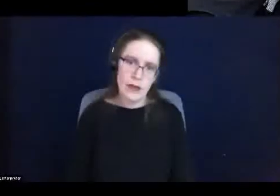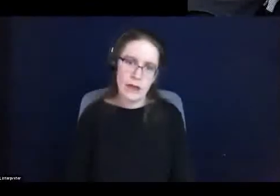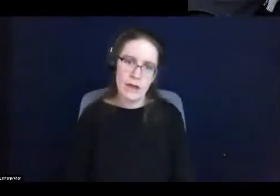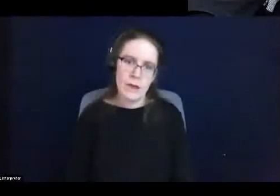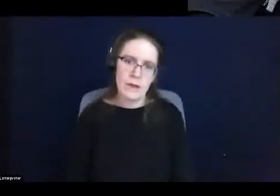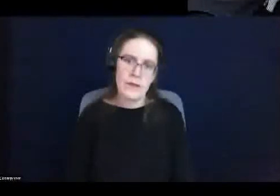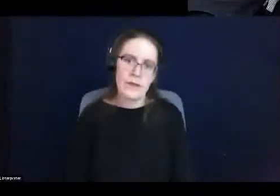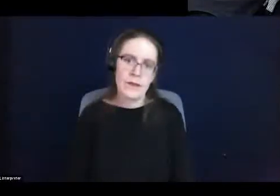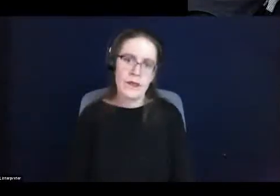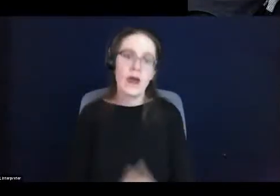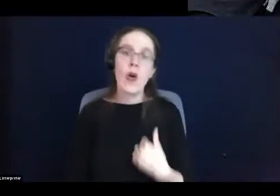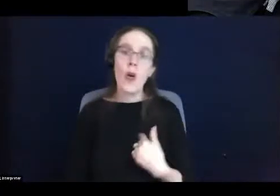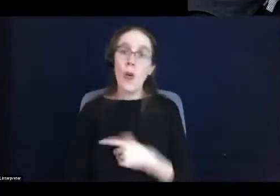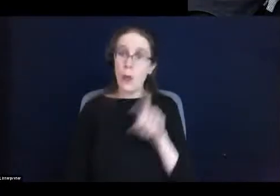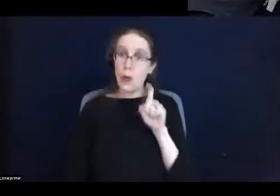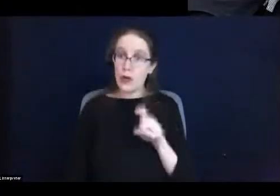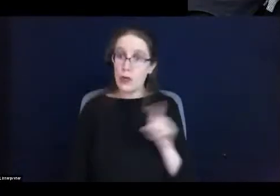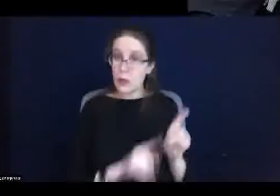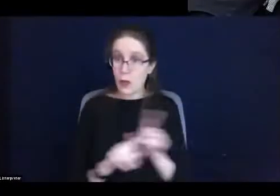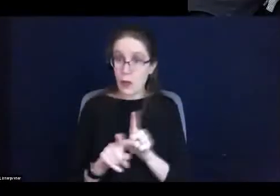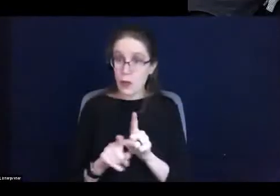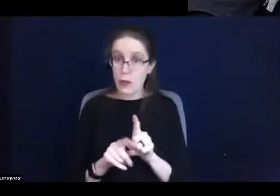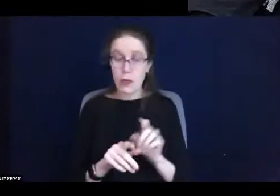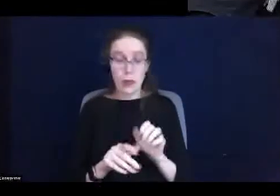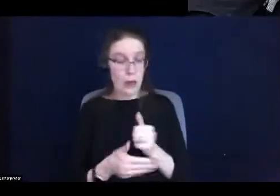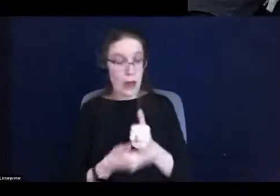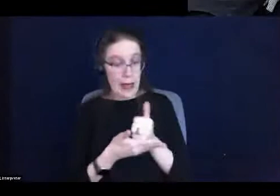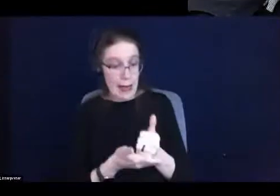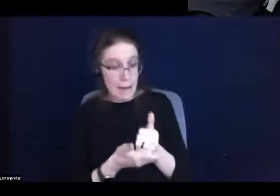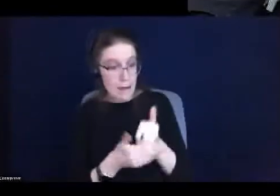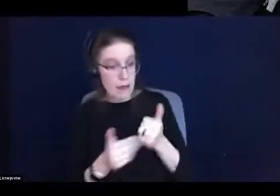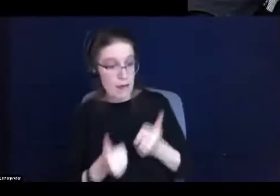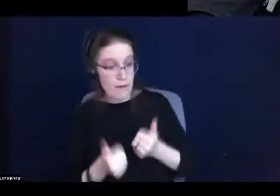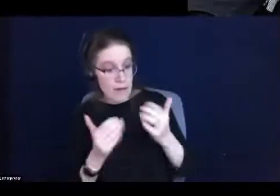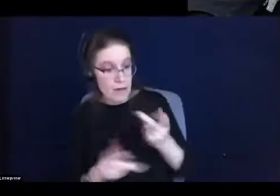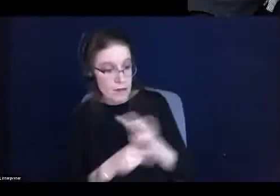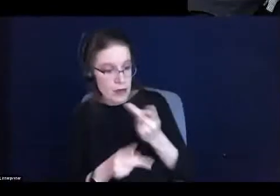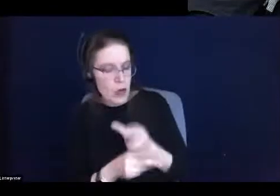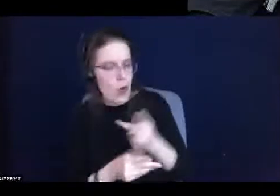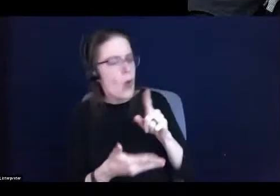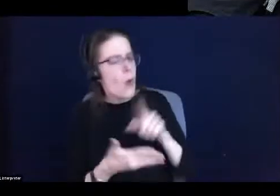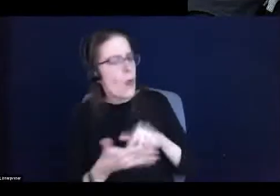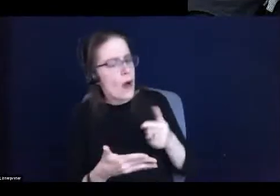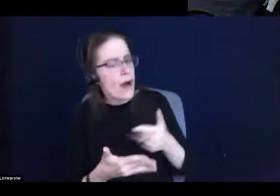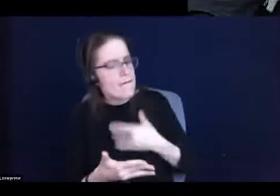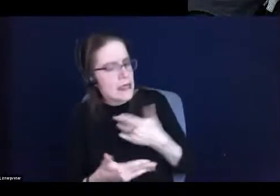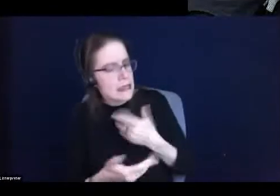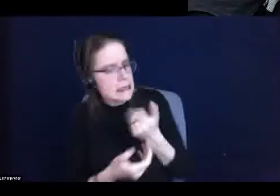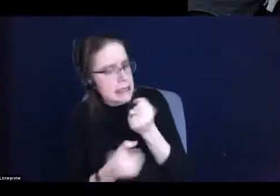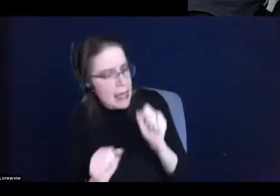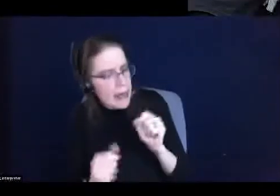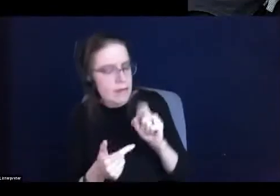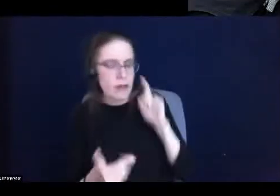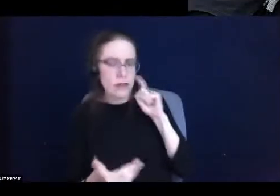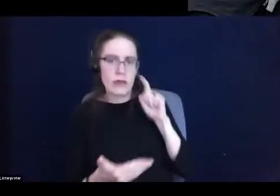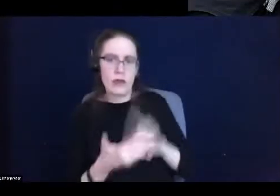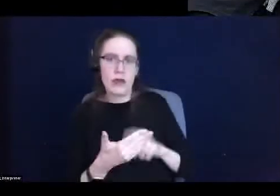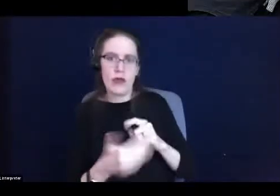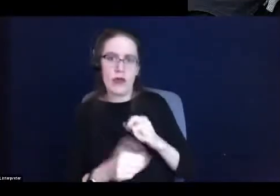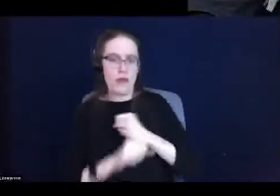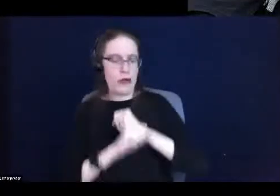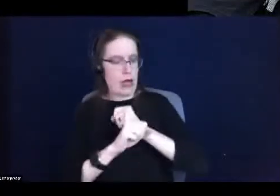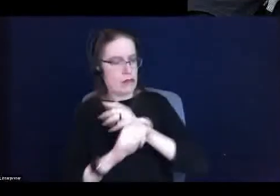We should also be able to help survivors identify what makes them feel safe, also known as their protective factors, in their environments as